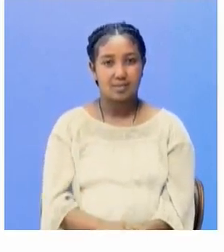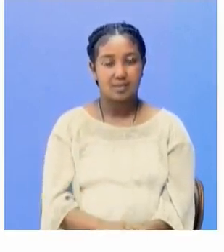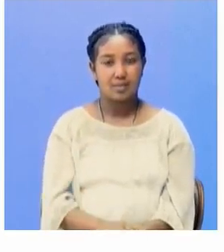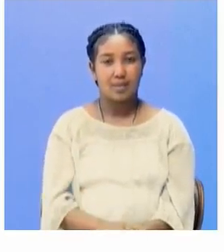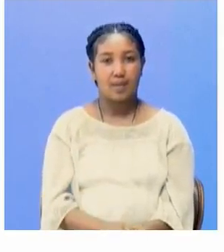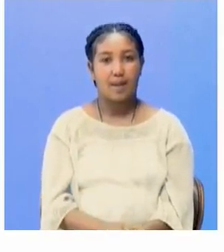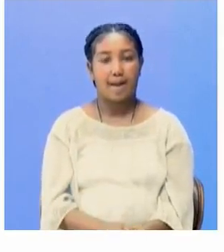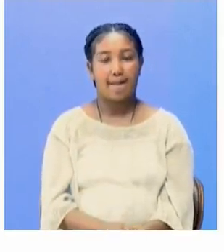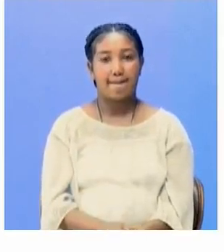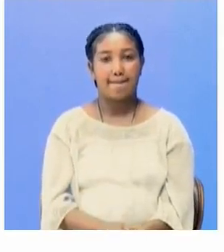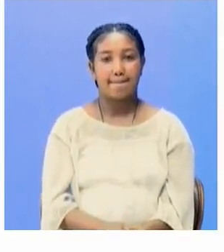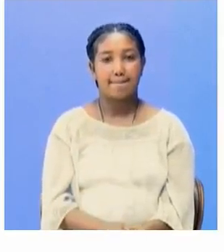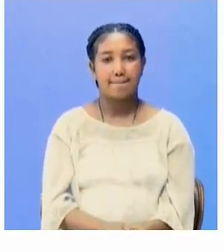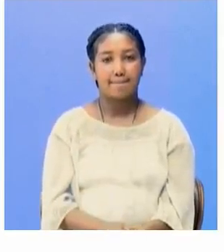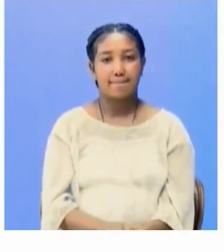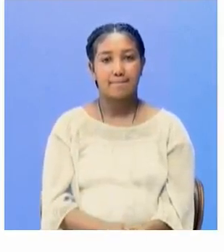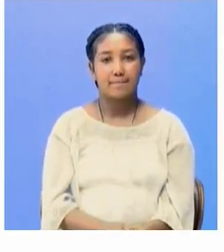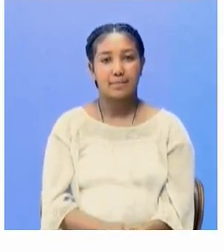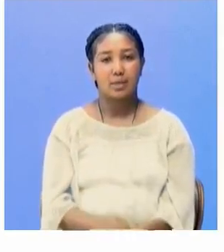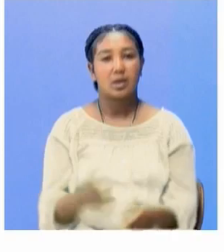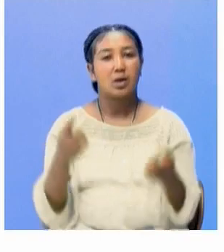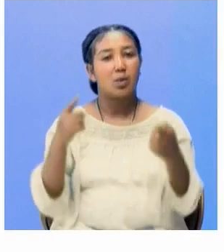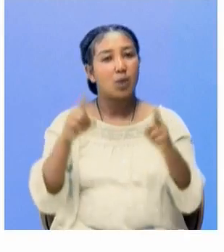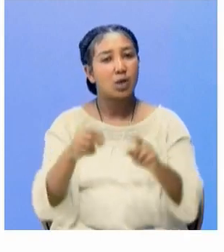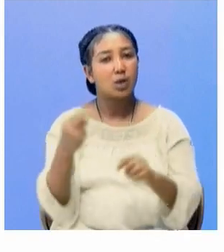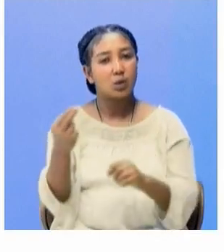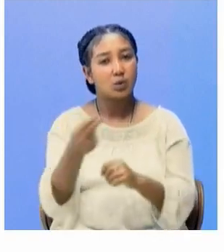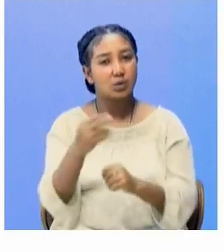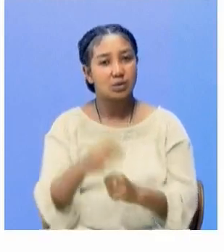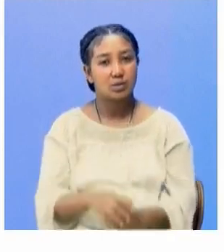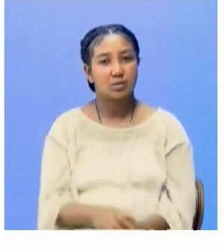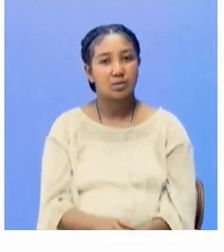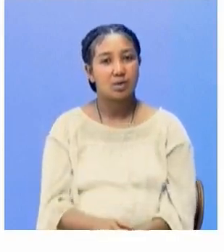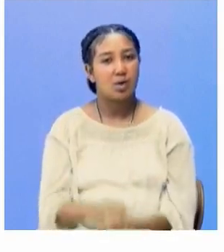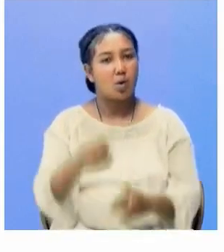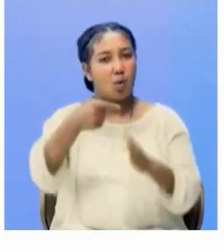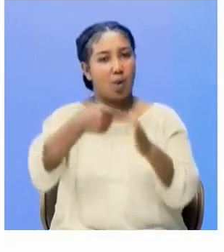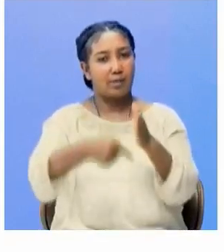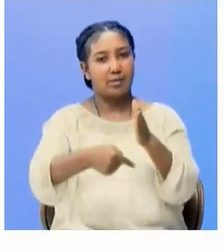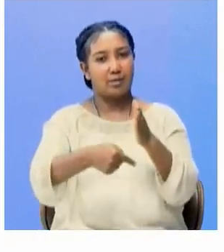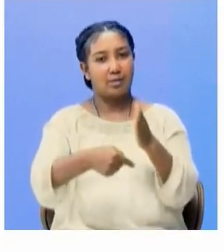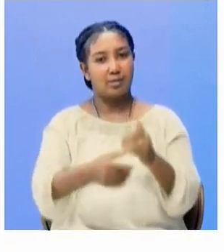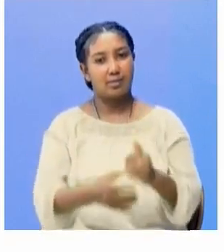concepts. When do we use what?